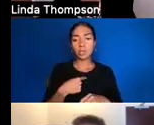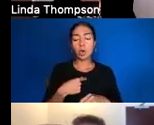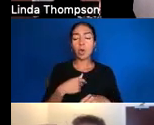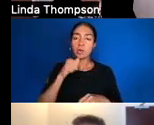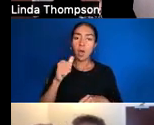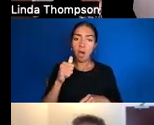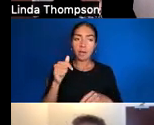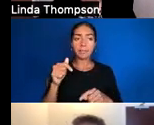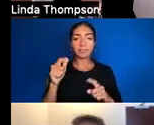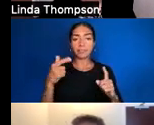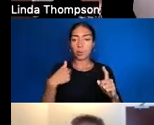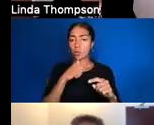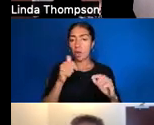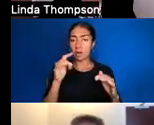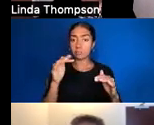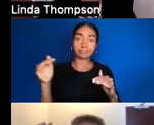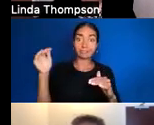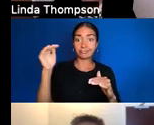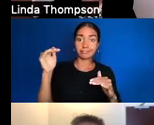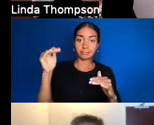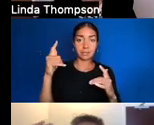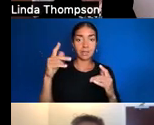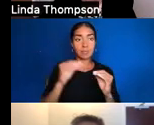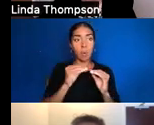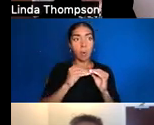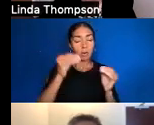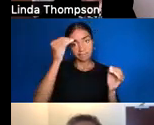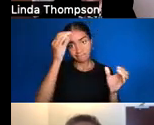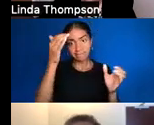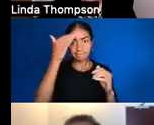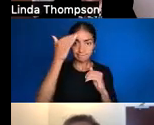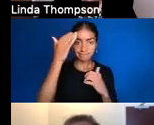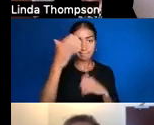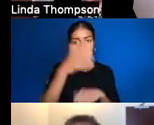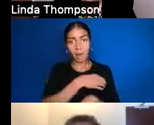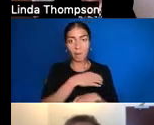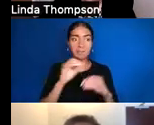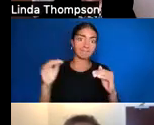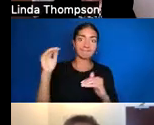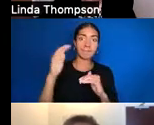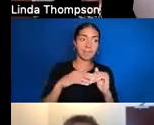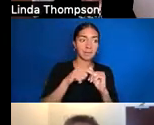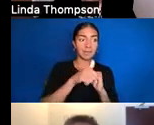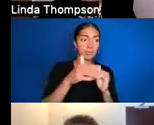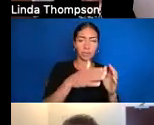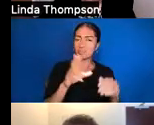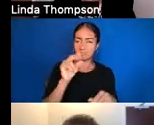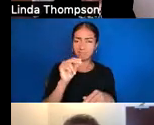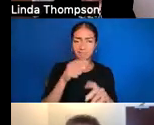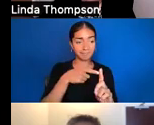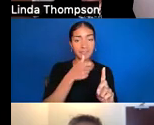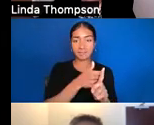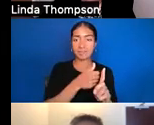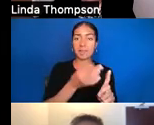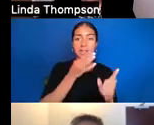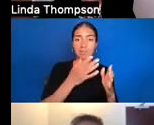a, we don't have more smarts or more power or more whatever than the person. They're the expert in their own lives. But however, we